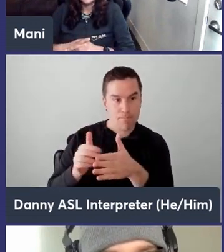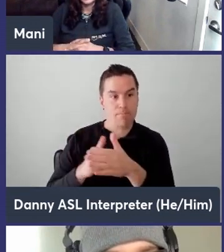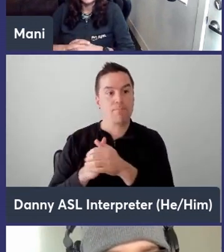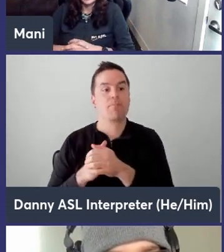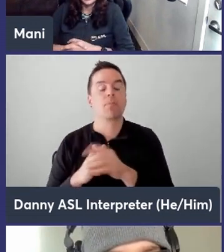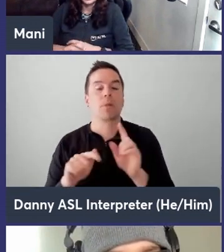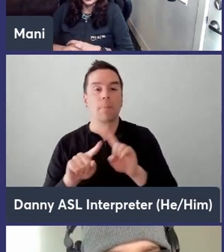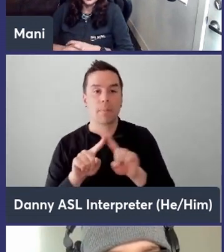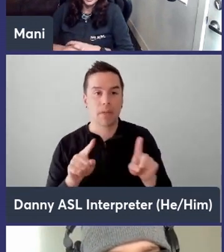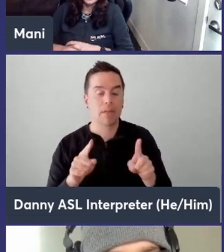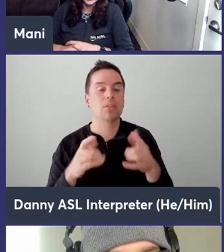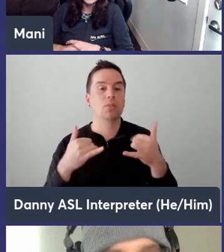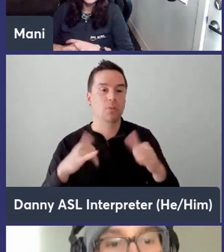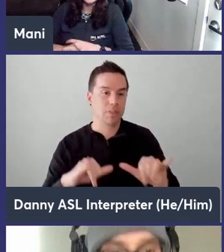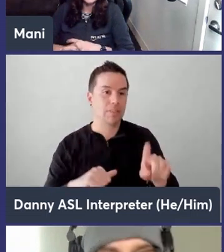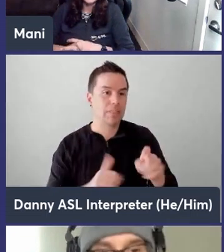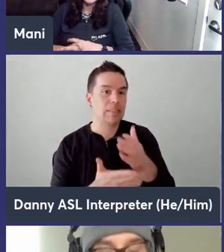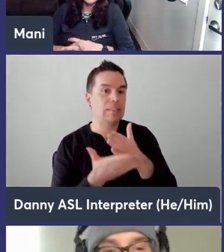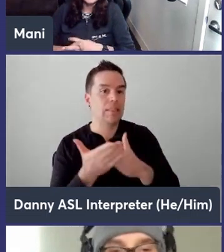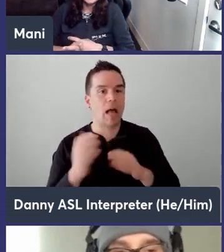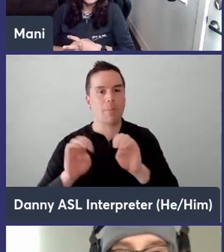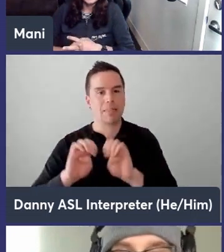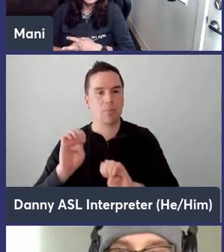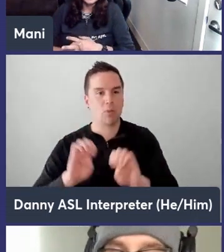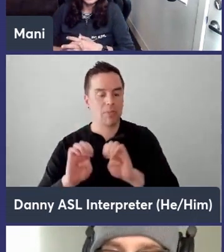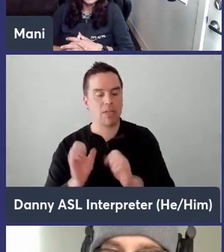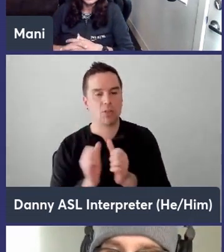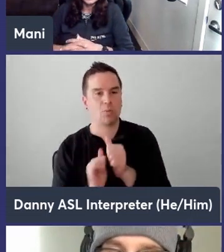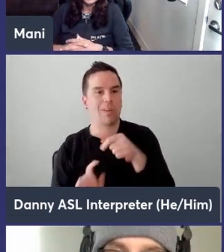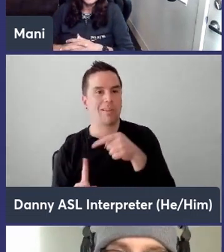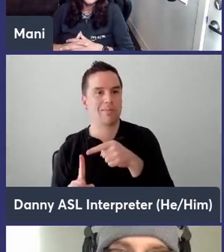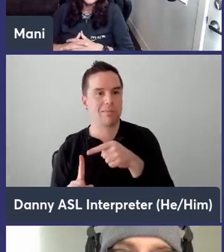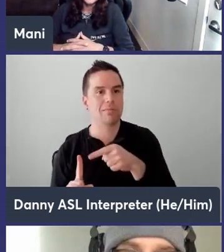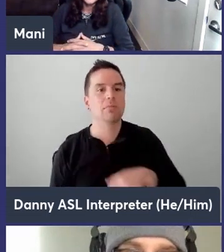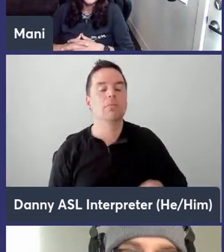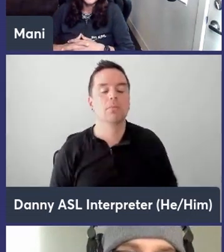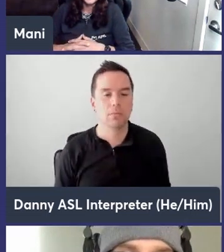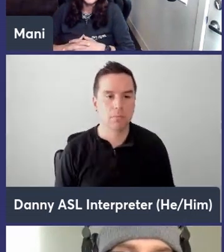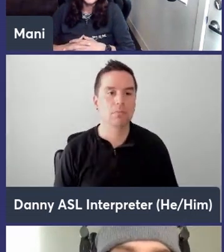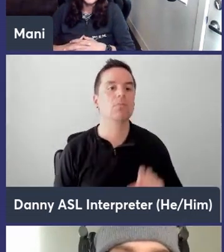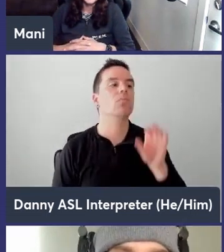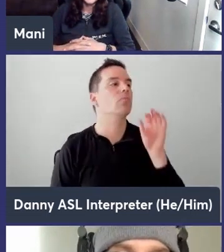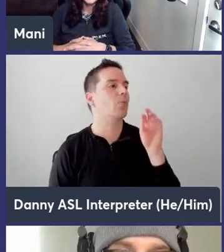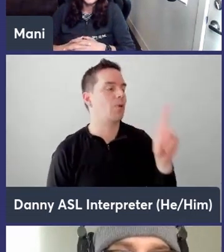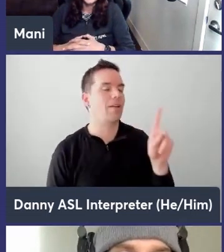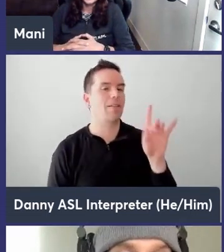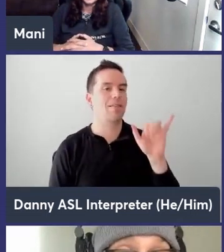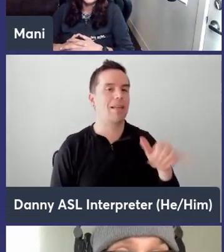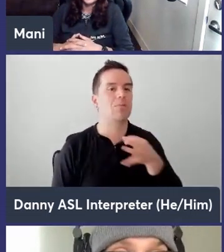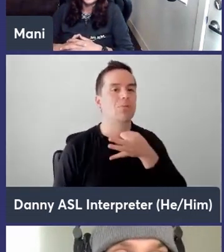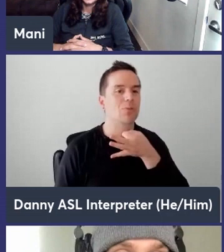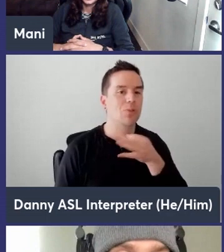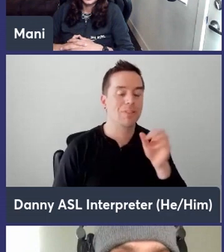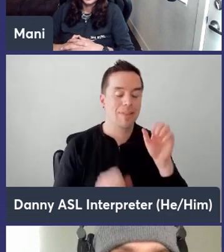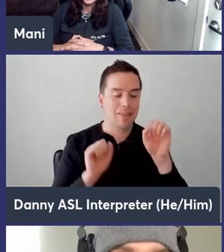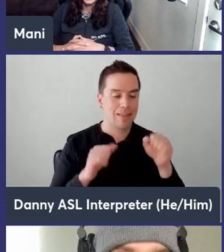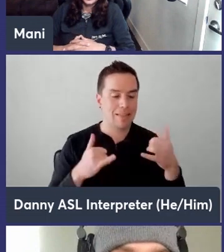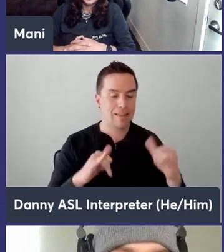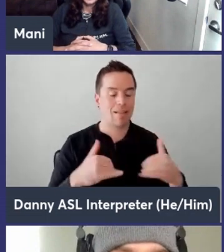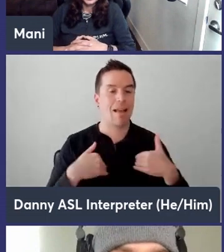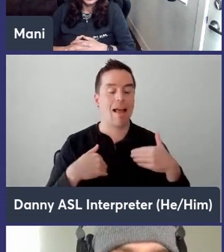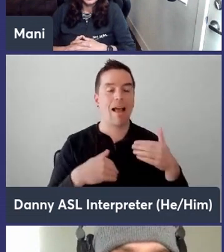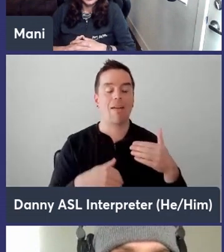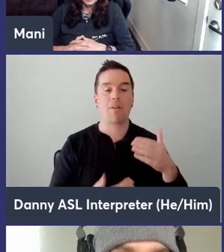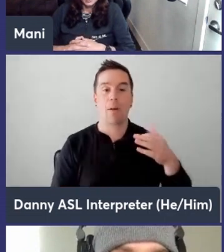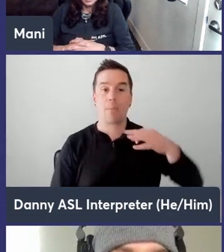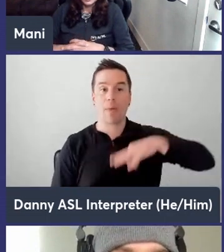some experimentation around that. Okay. That's why I was curious, can you still reap benefits for running experiments with unsupervised